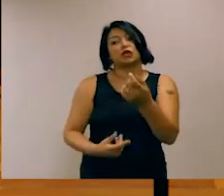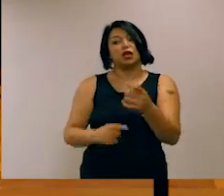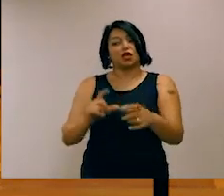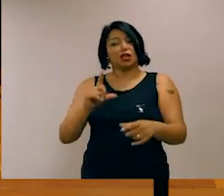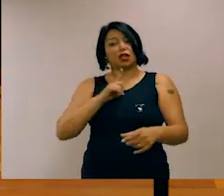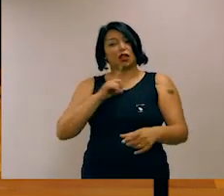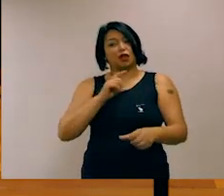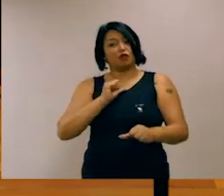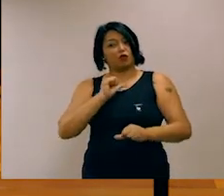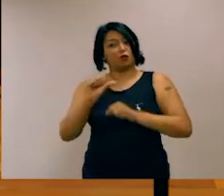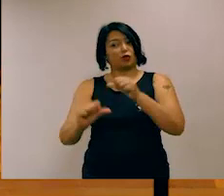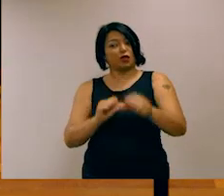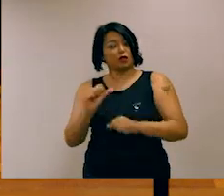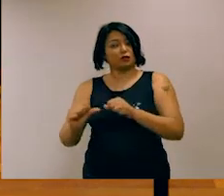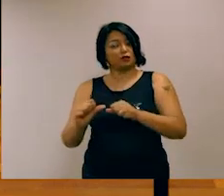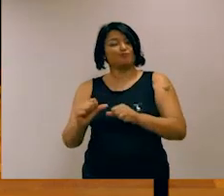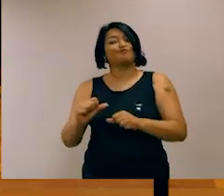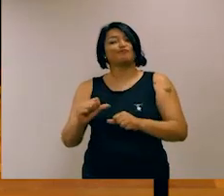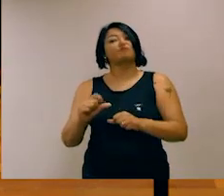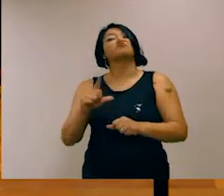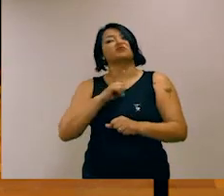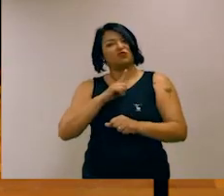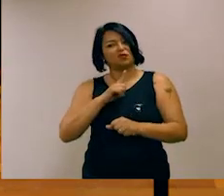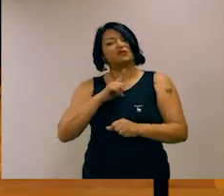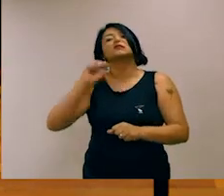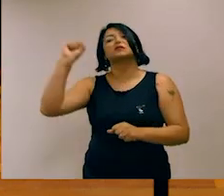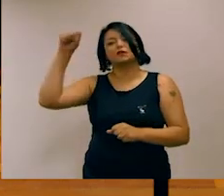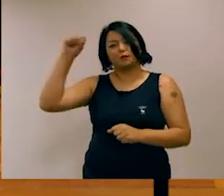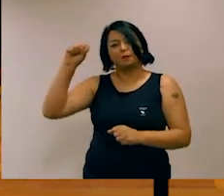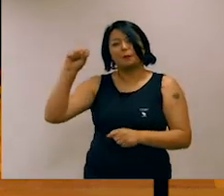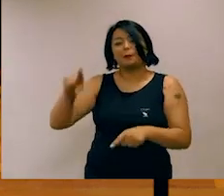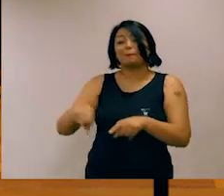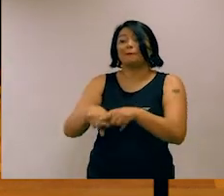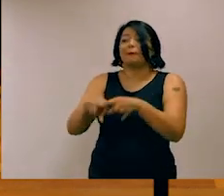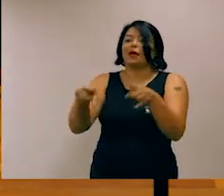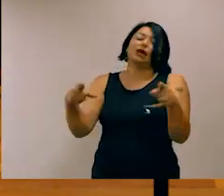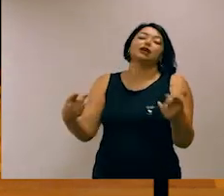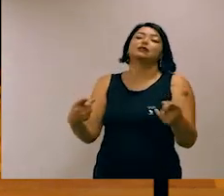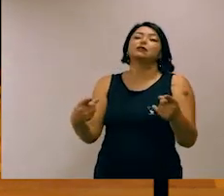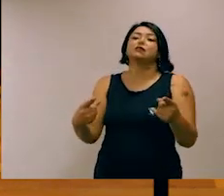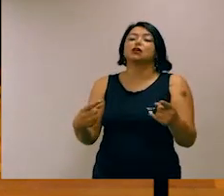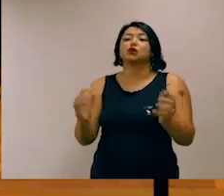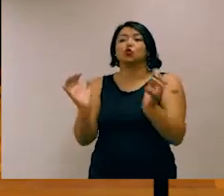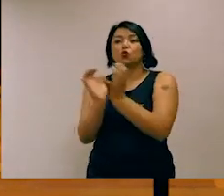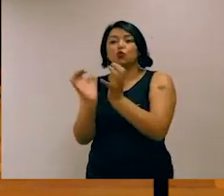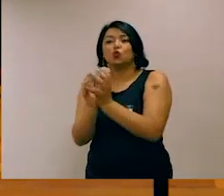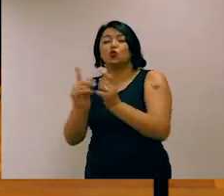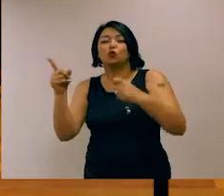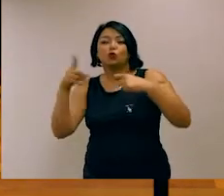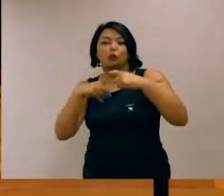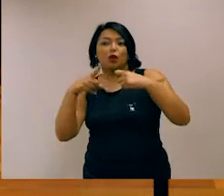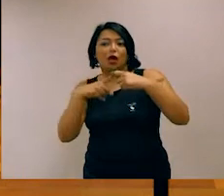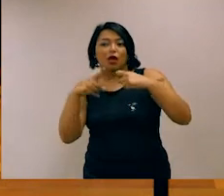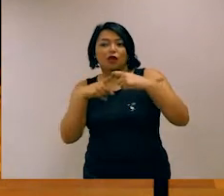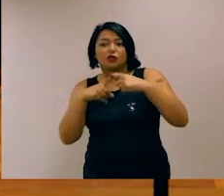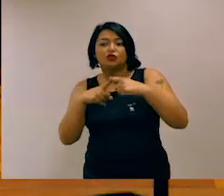so now, what about the other tests? Yes, we had exams that changed. And